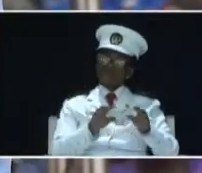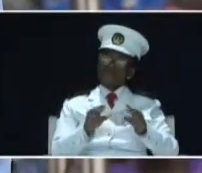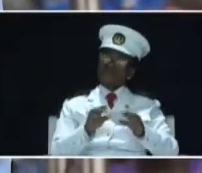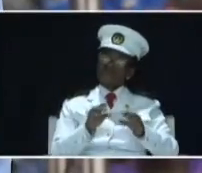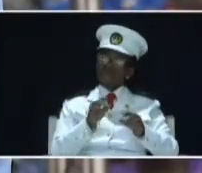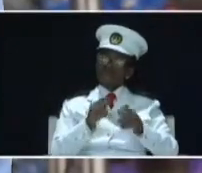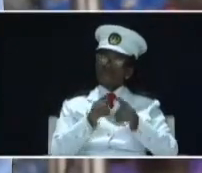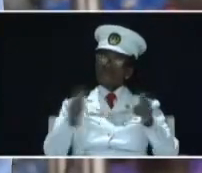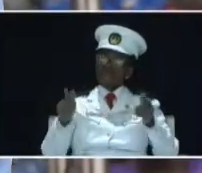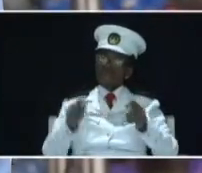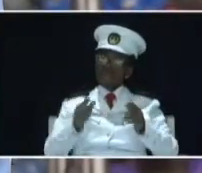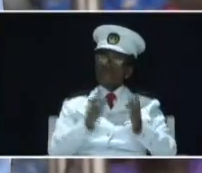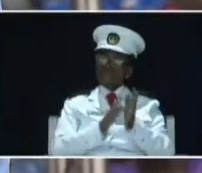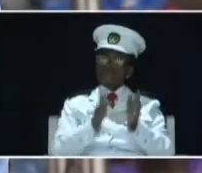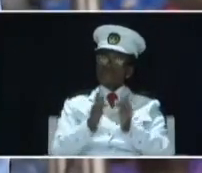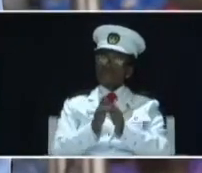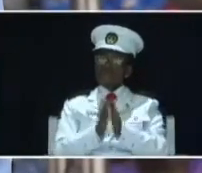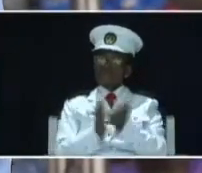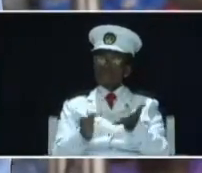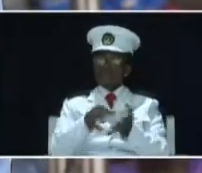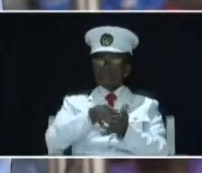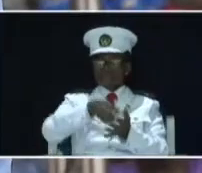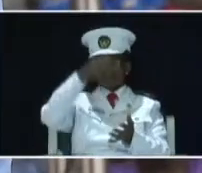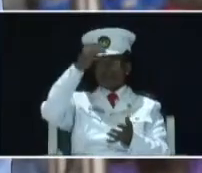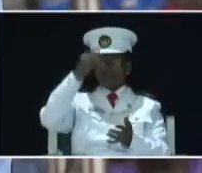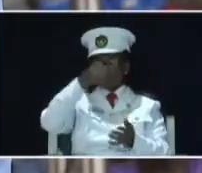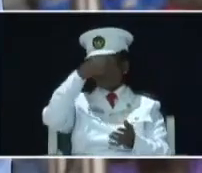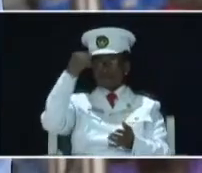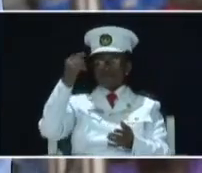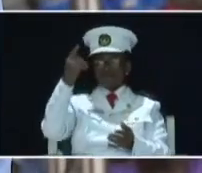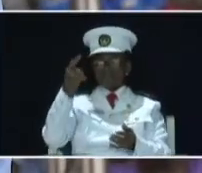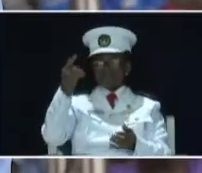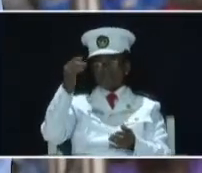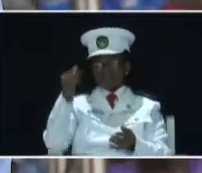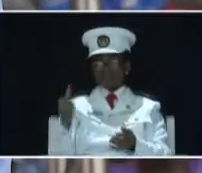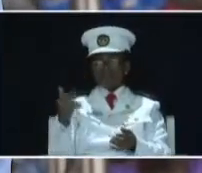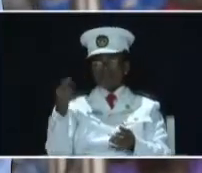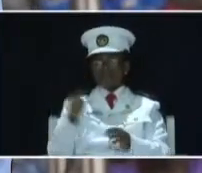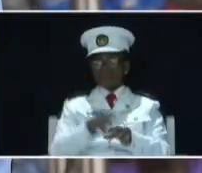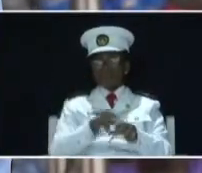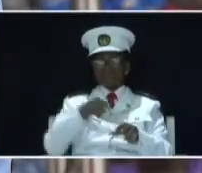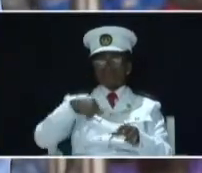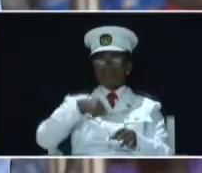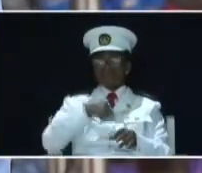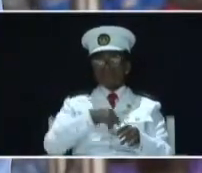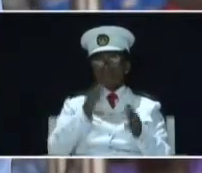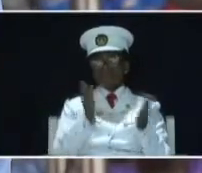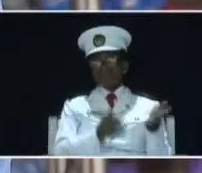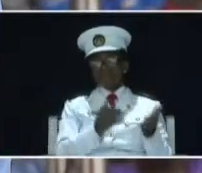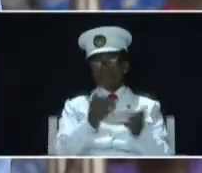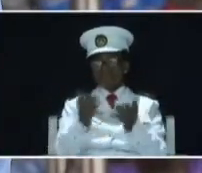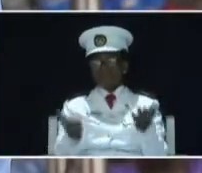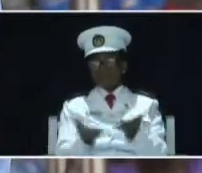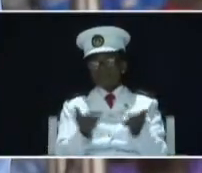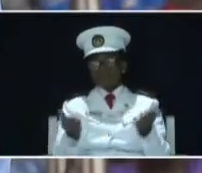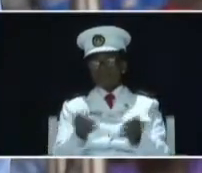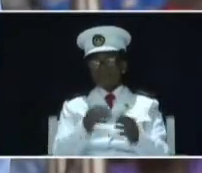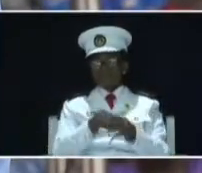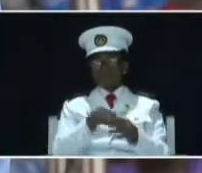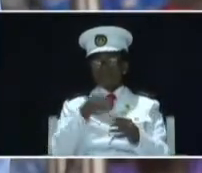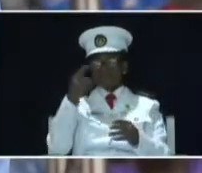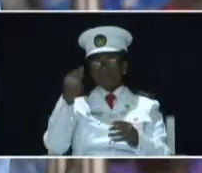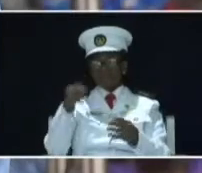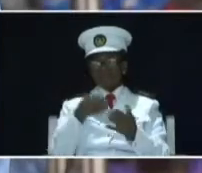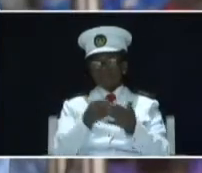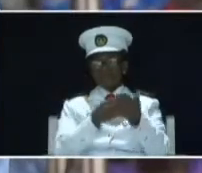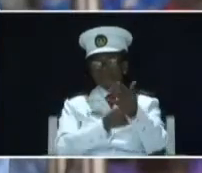Because by the time we are leaving here in the morning, I want you to be a